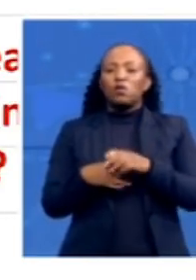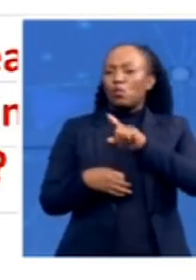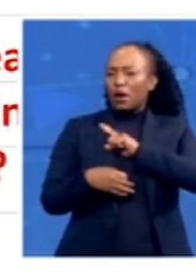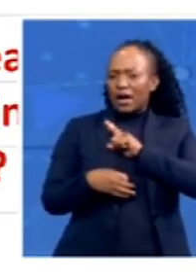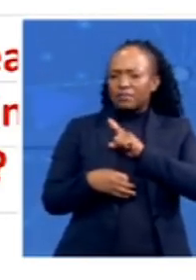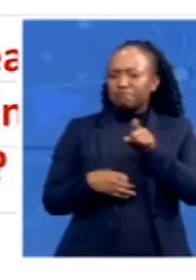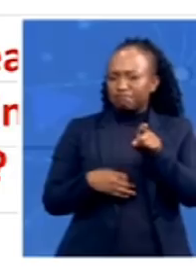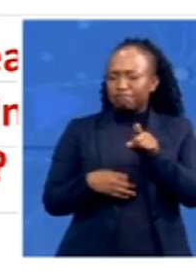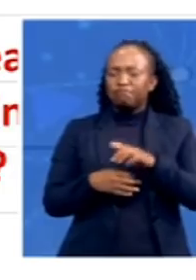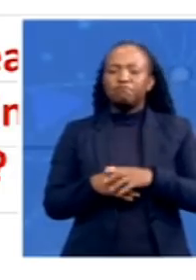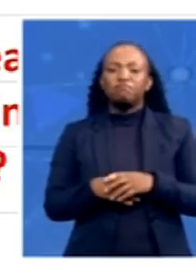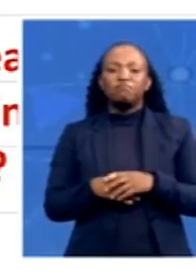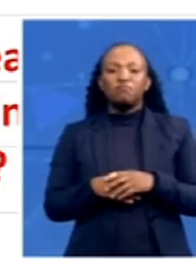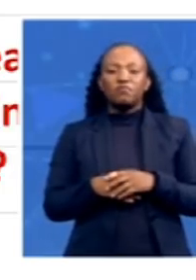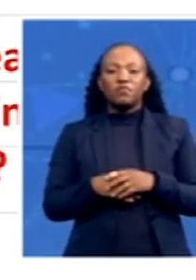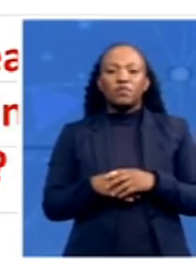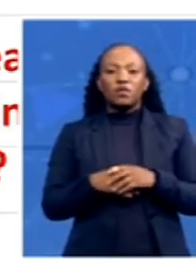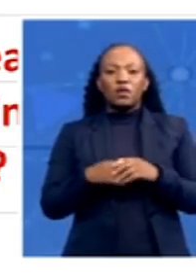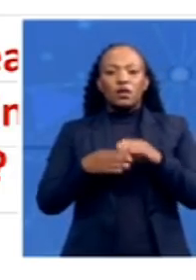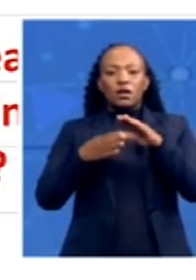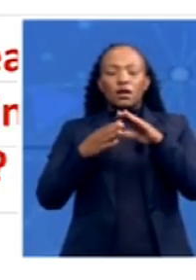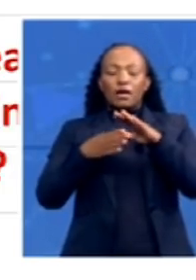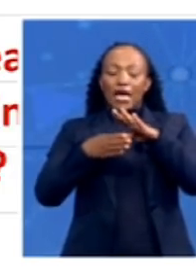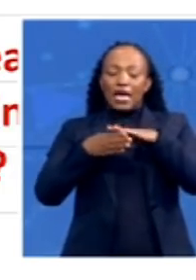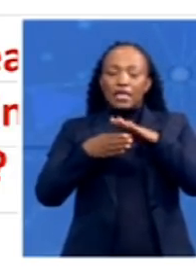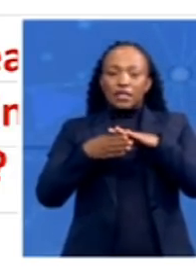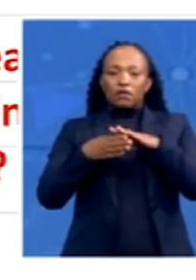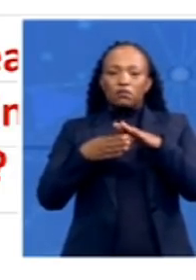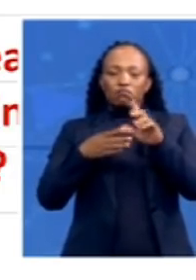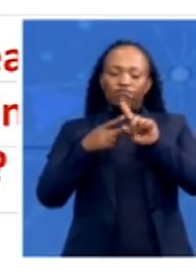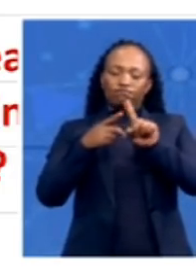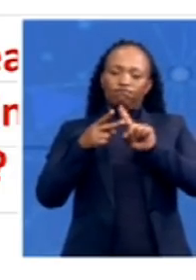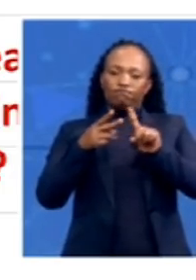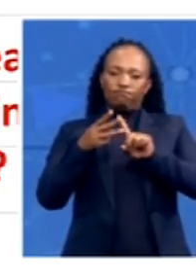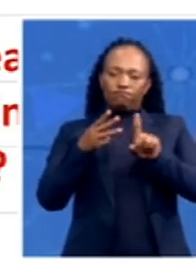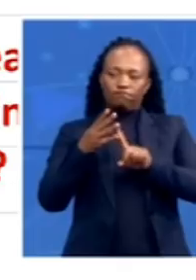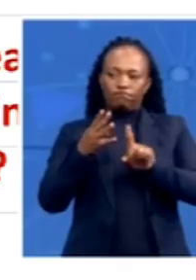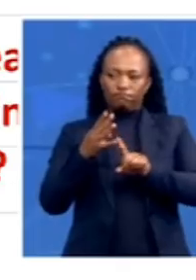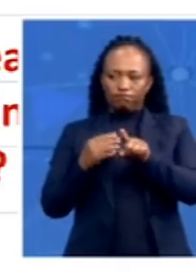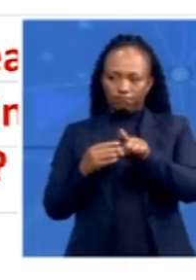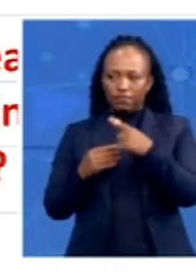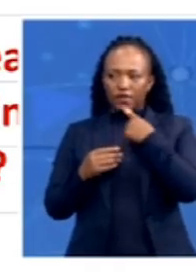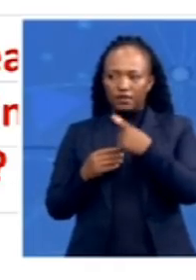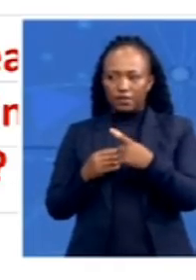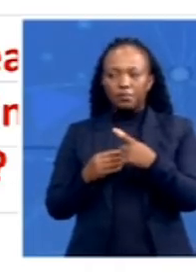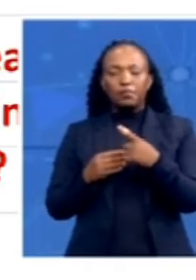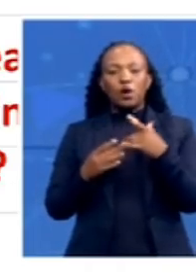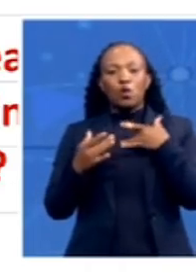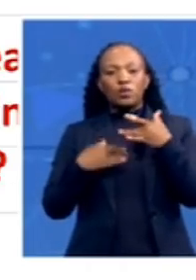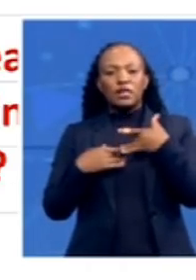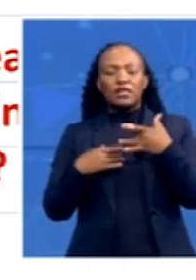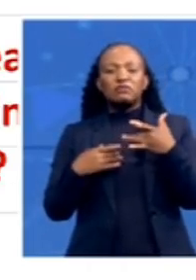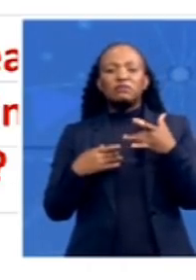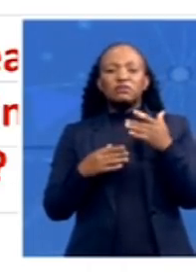top of the screen is the concern about side effects. Now, all the